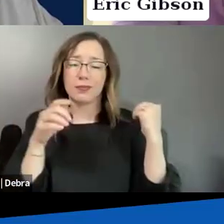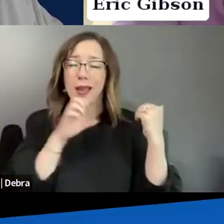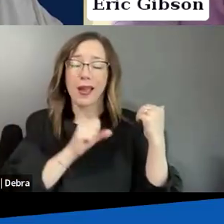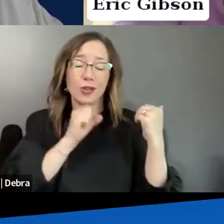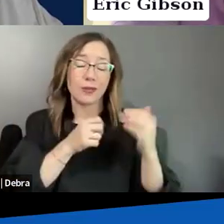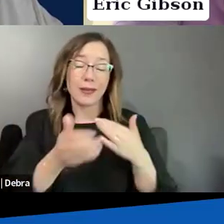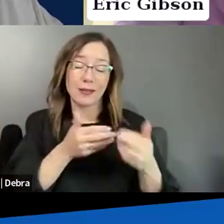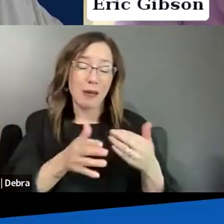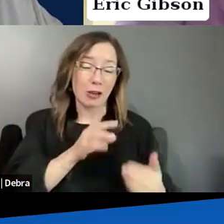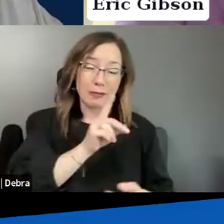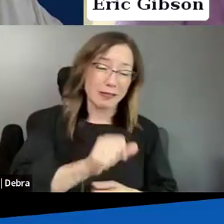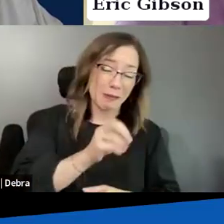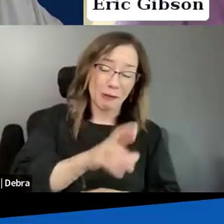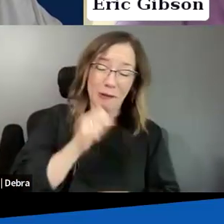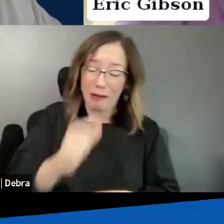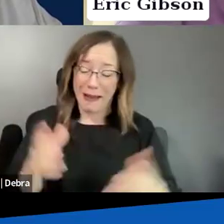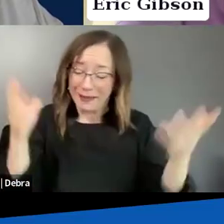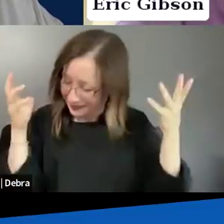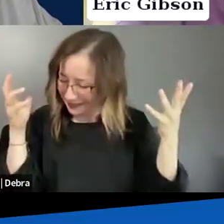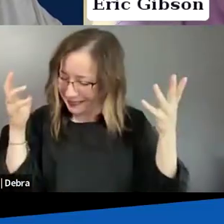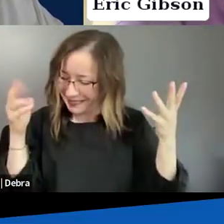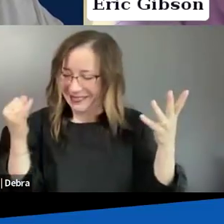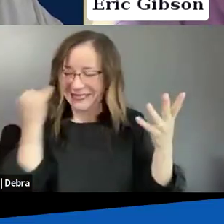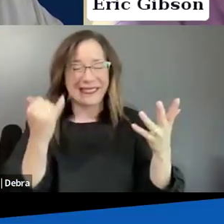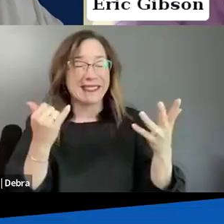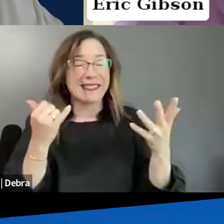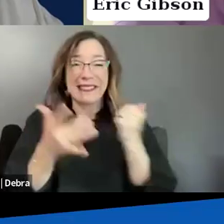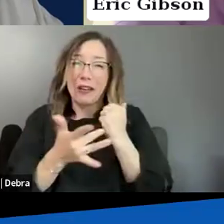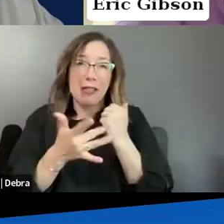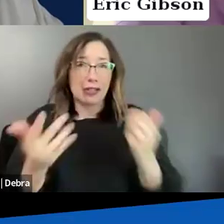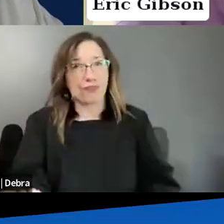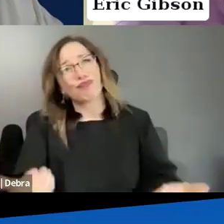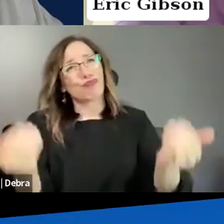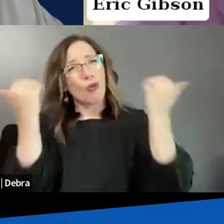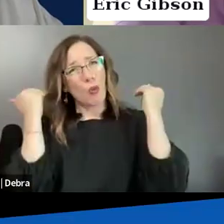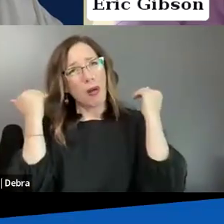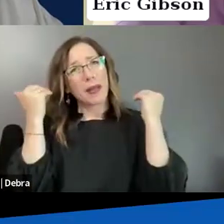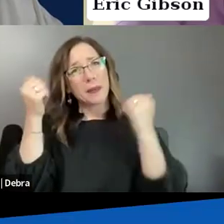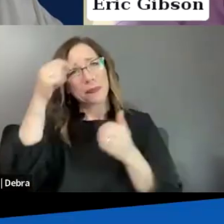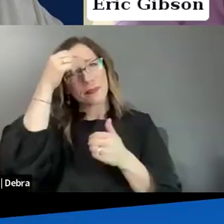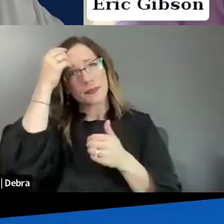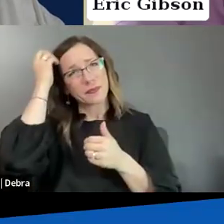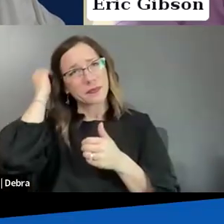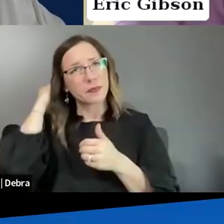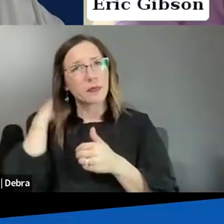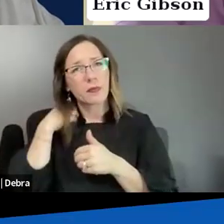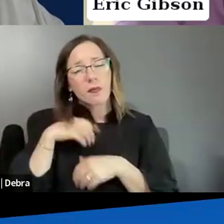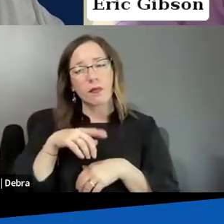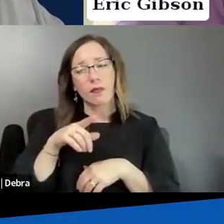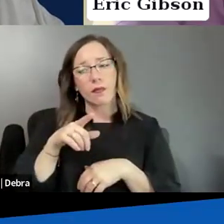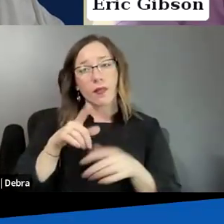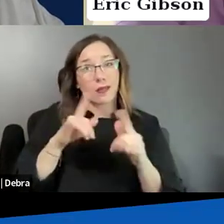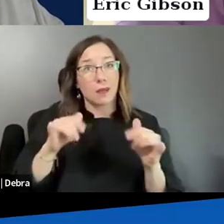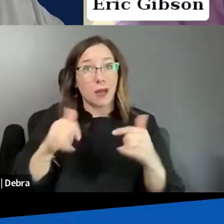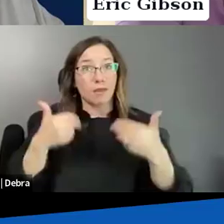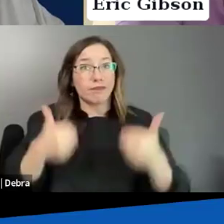you're disabled or not. Like the Right. technology feels That's super true. overwhelming sometimes. And at the same time, as someone with